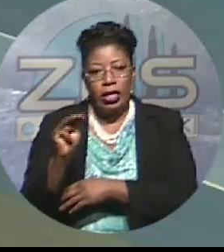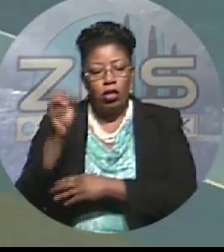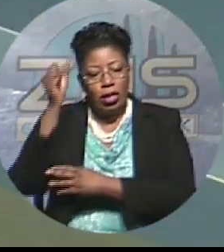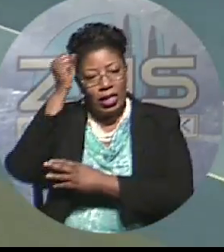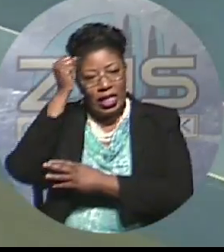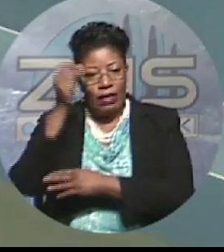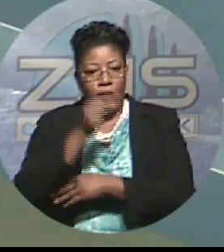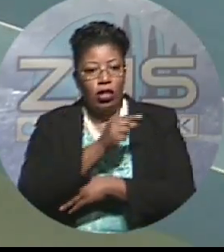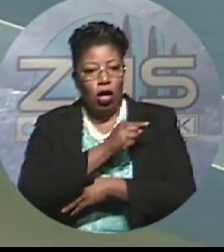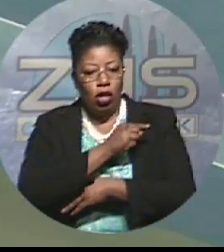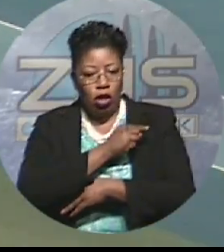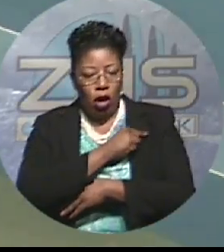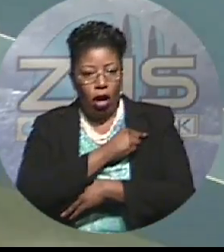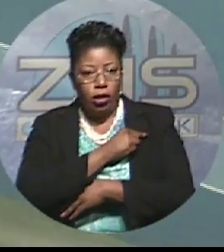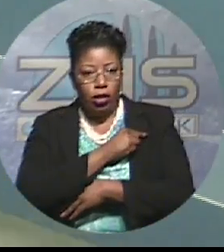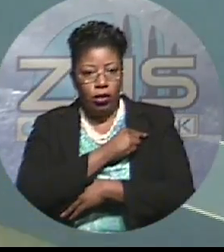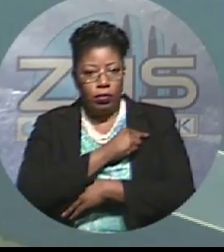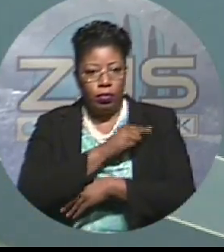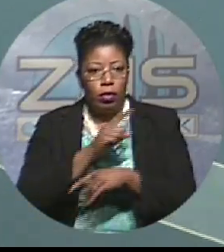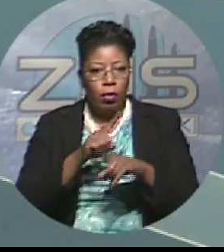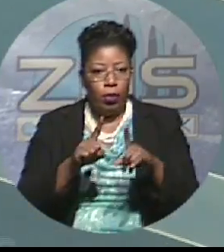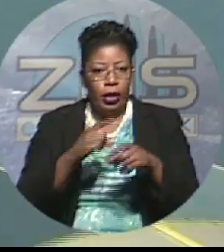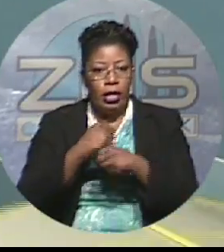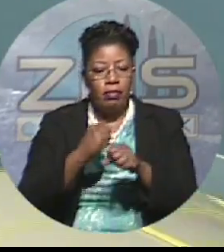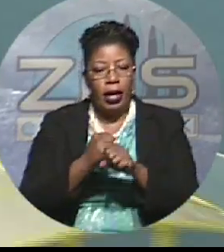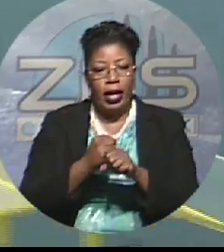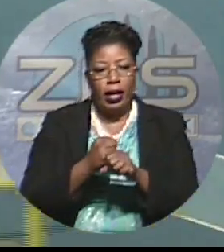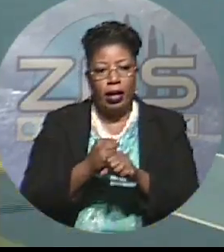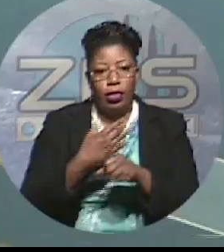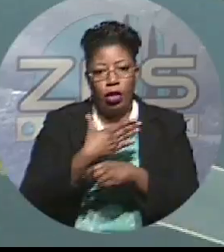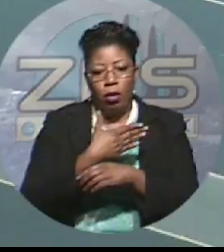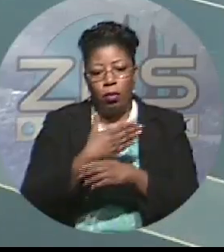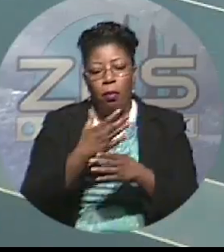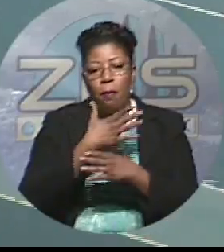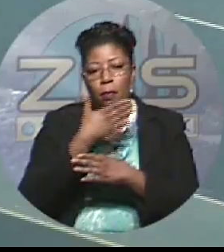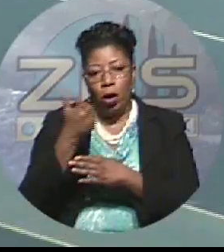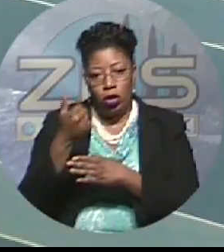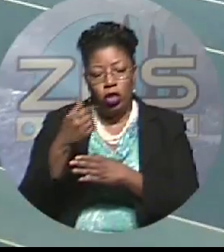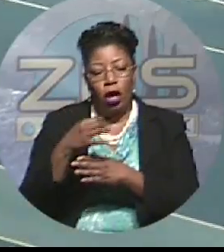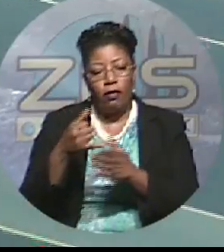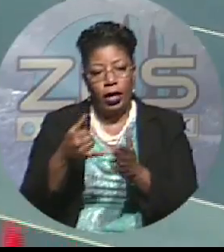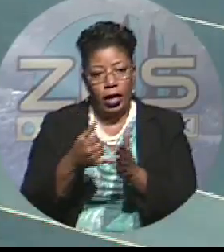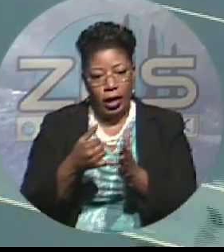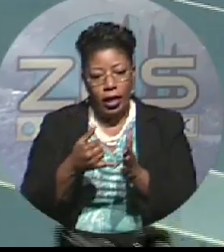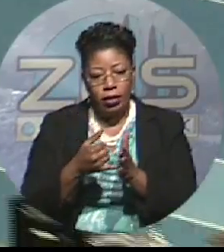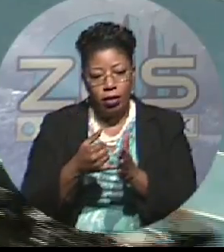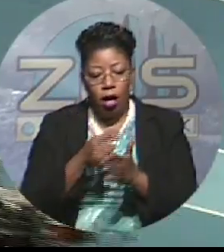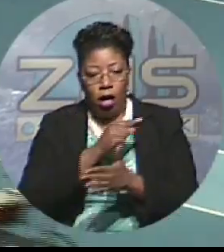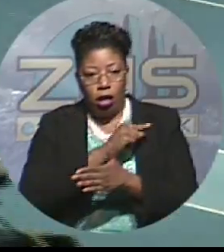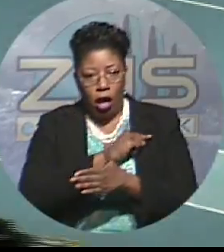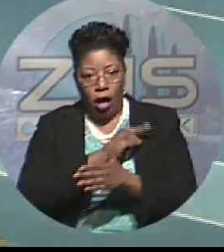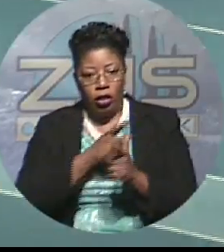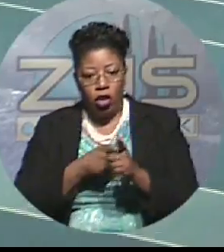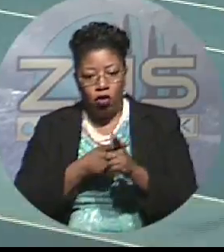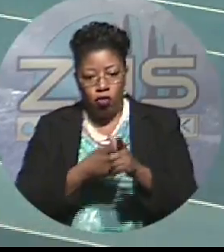didn't get the best lane draw, but he made the most of it. Running out of lane 2, Gardner ran a